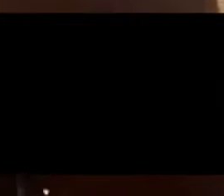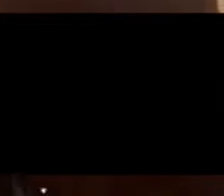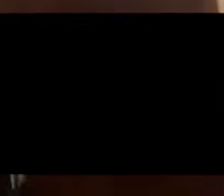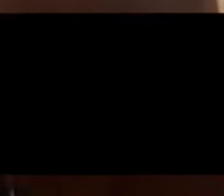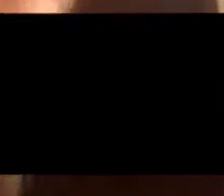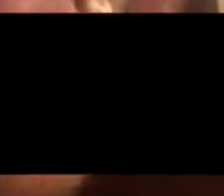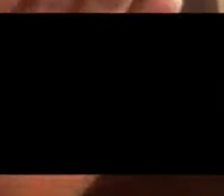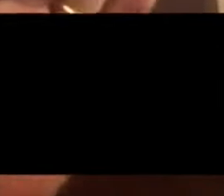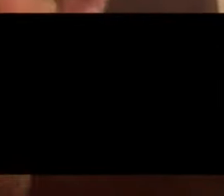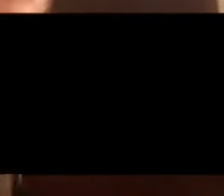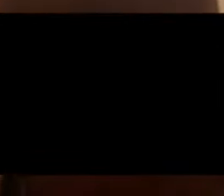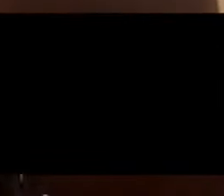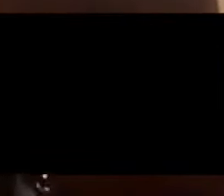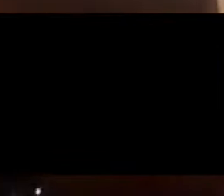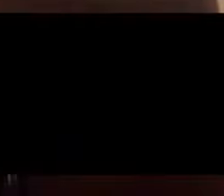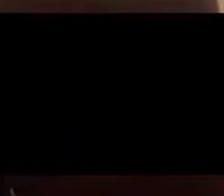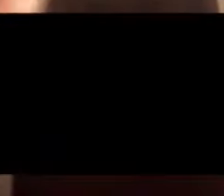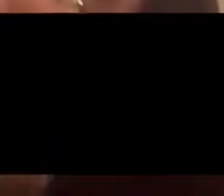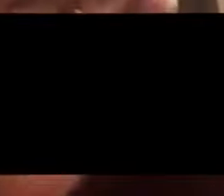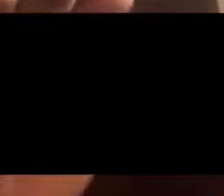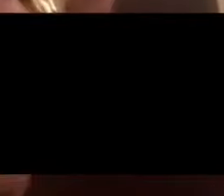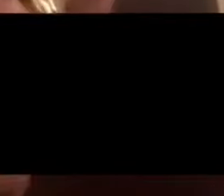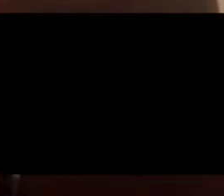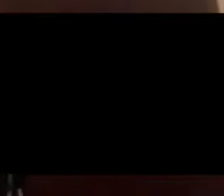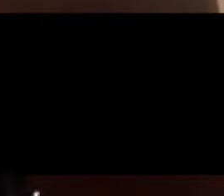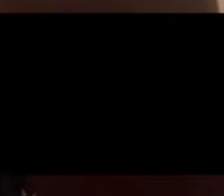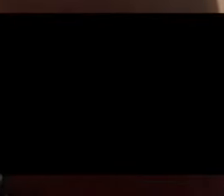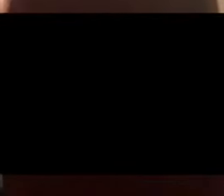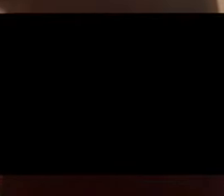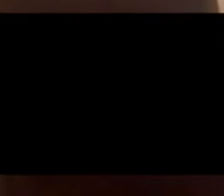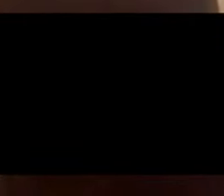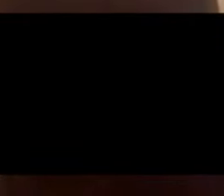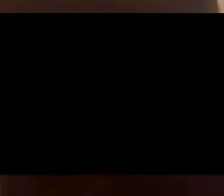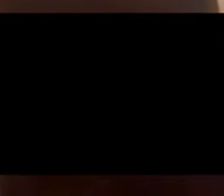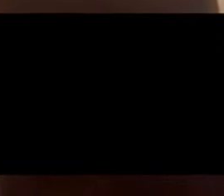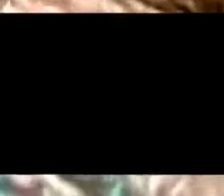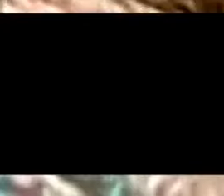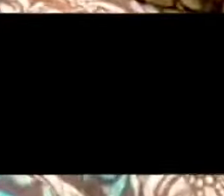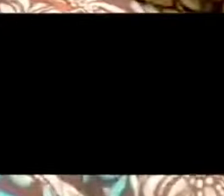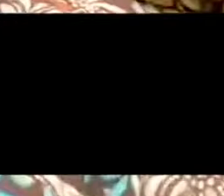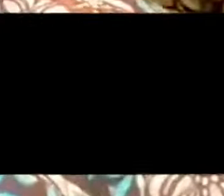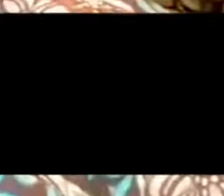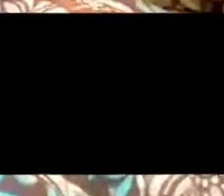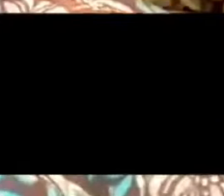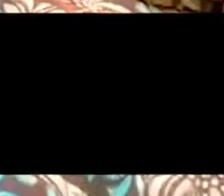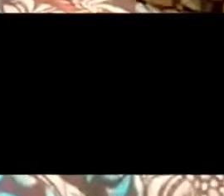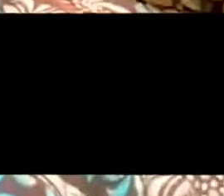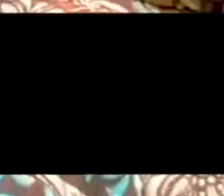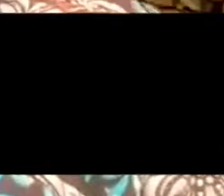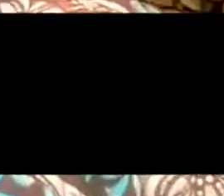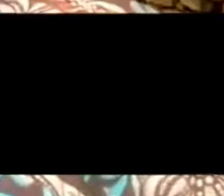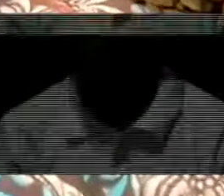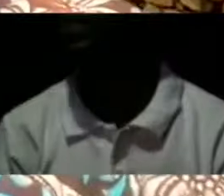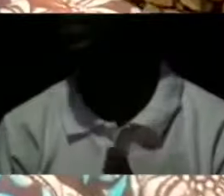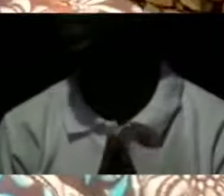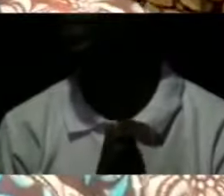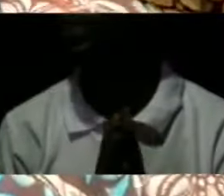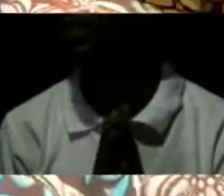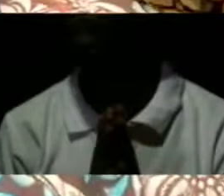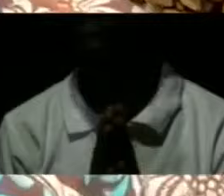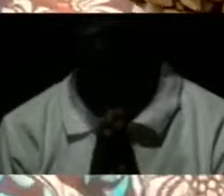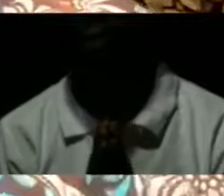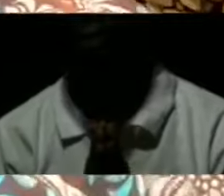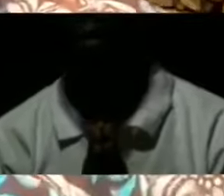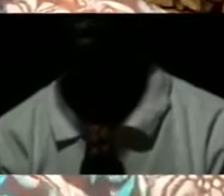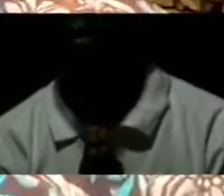that many souls will come running to the Lord Jesus. Lives will be made better, healings will be effected, miracles will